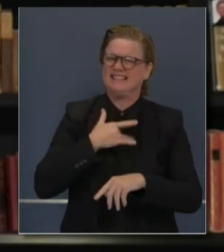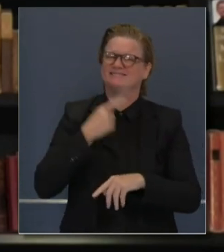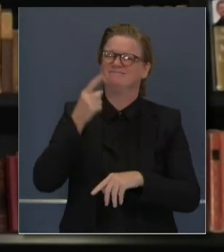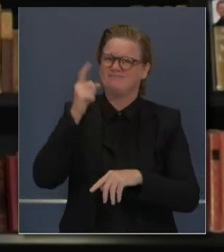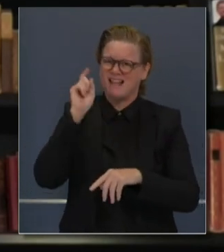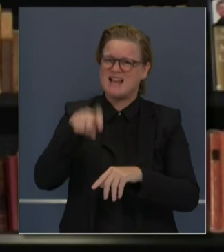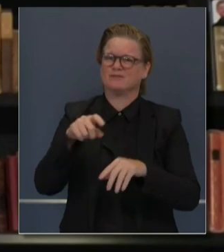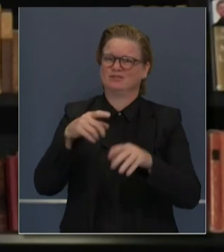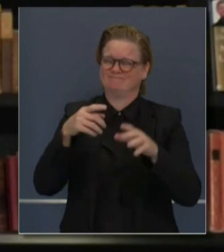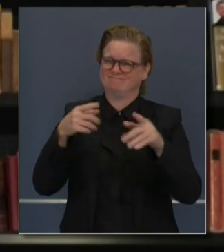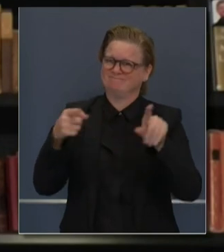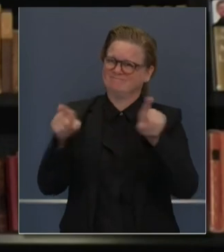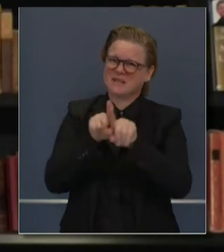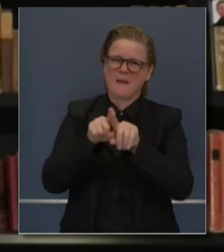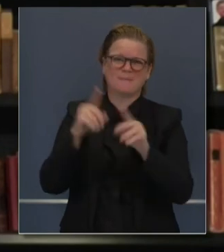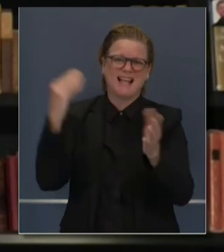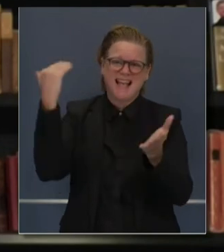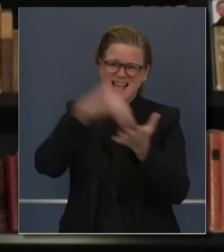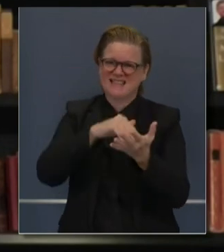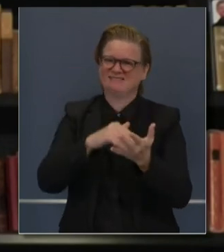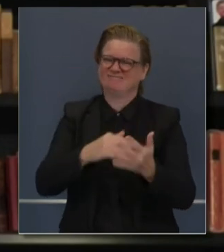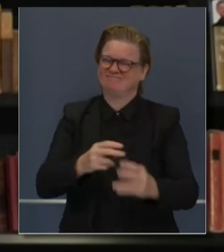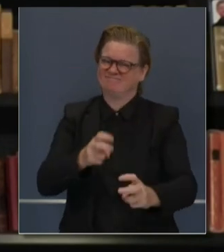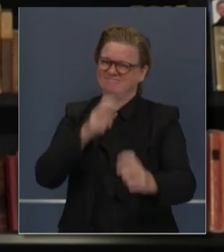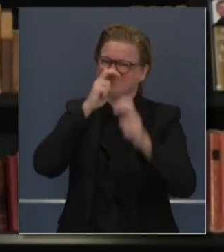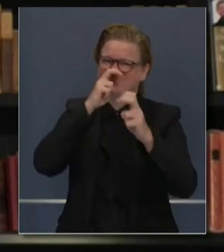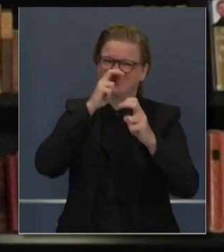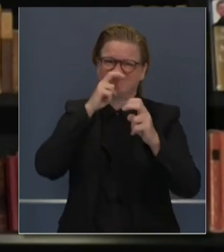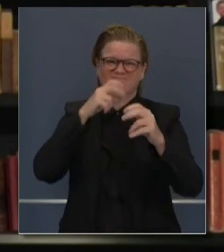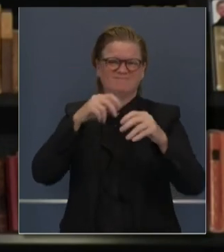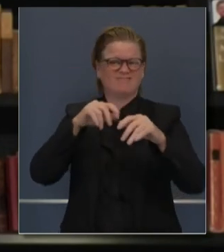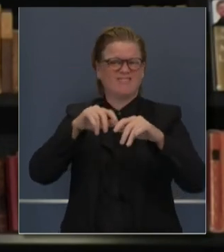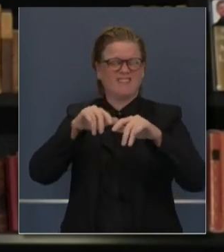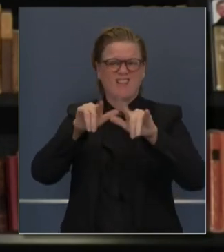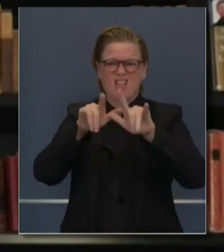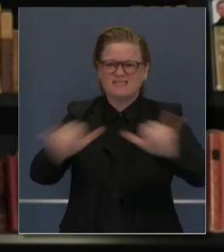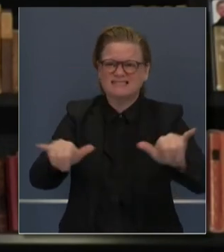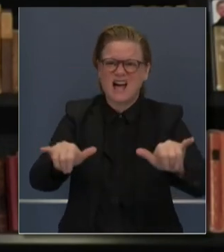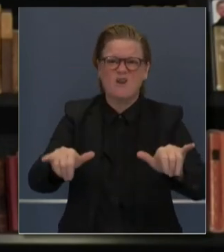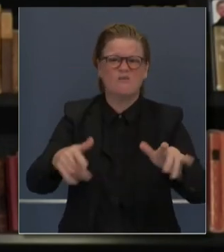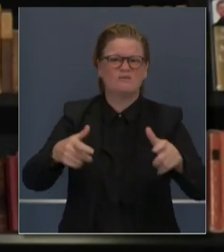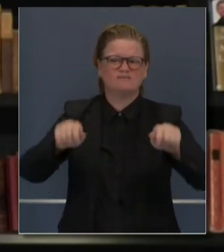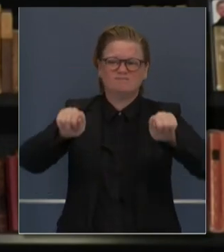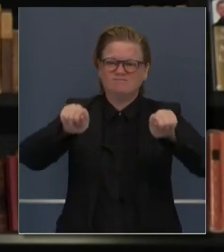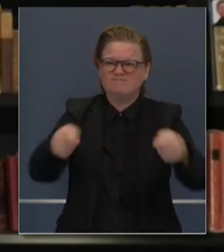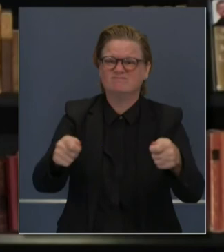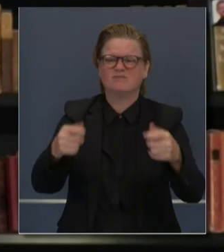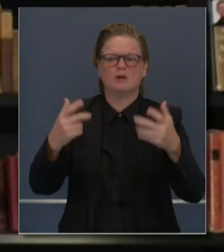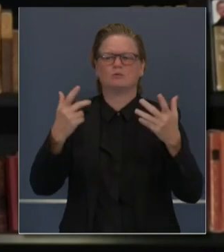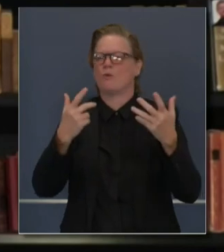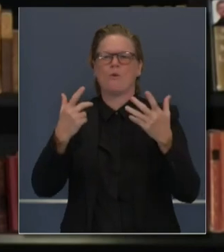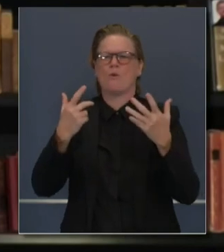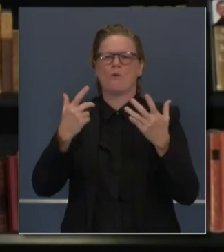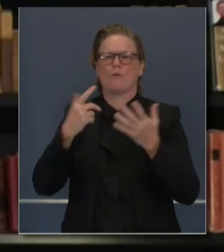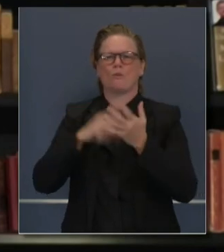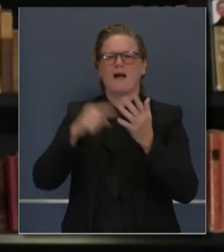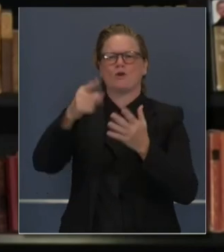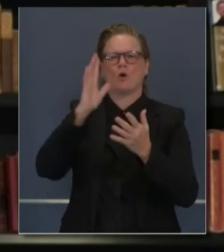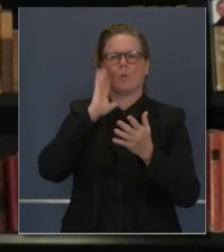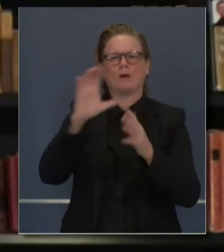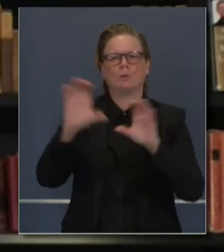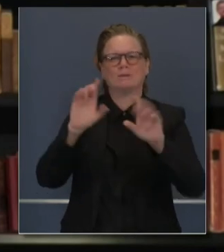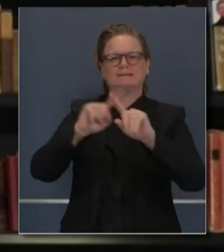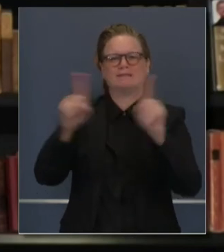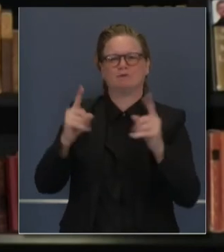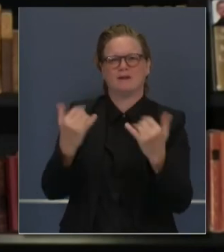need more restrictions. What are some of the key lessons you've learned in the interim that might change and modify what may be restricted in the next